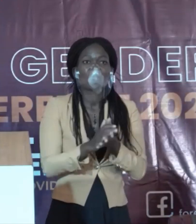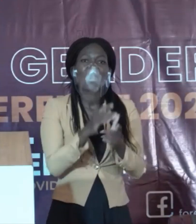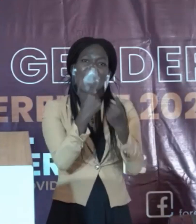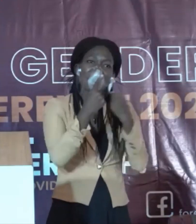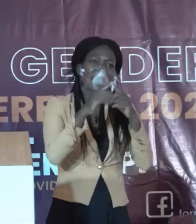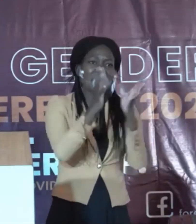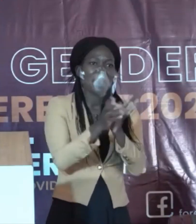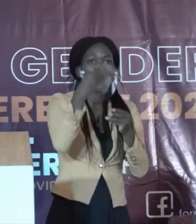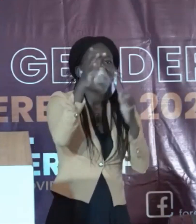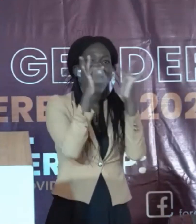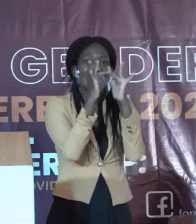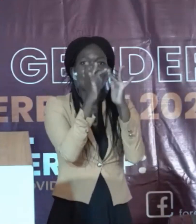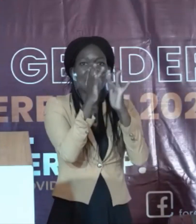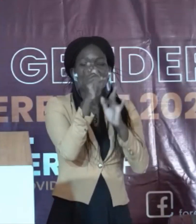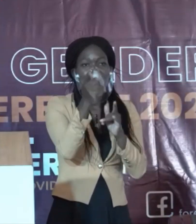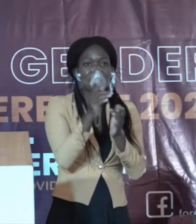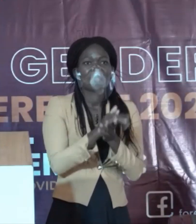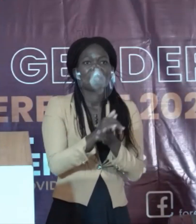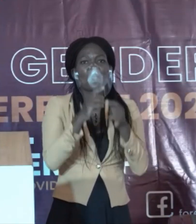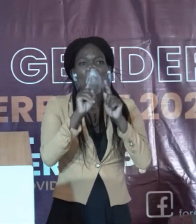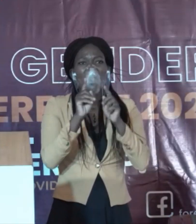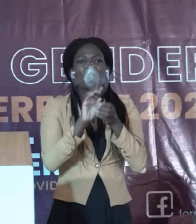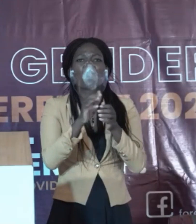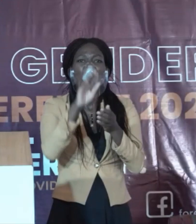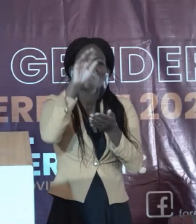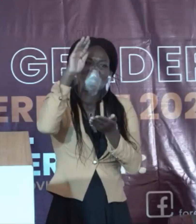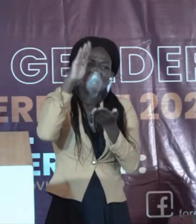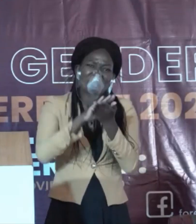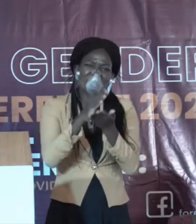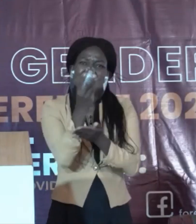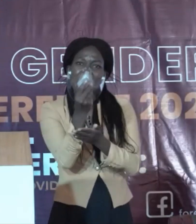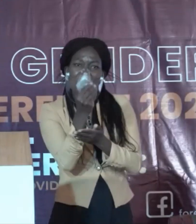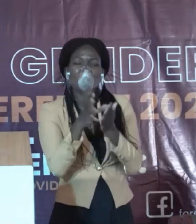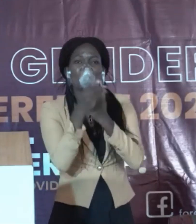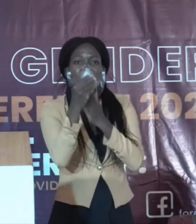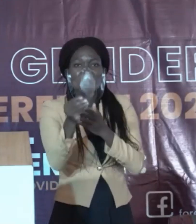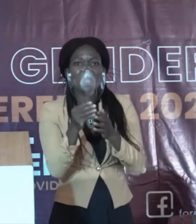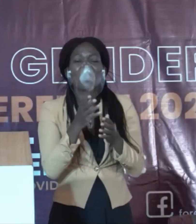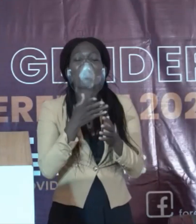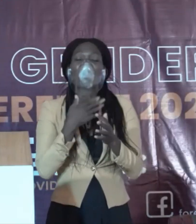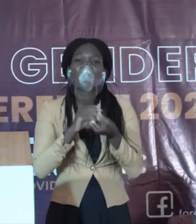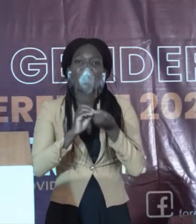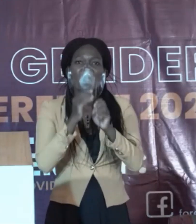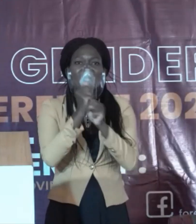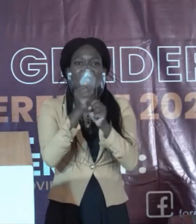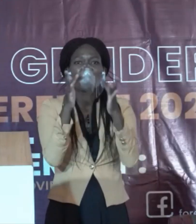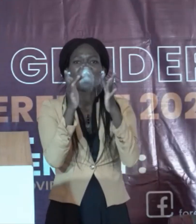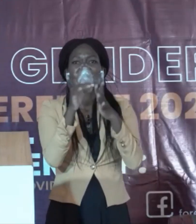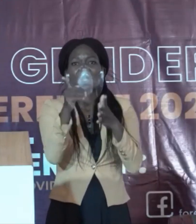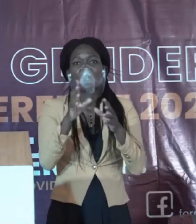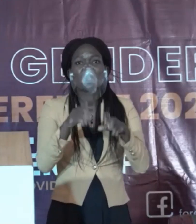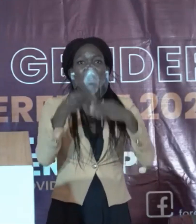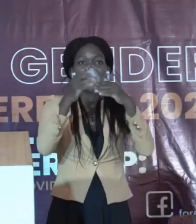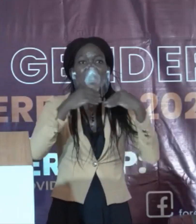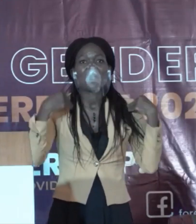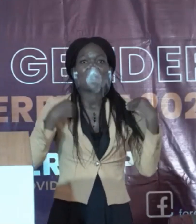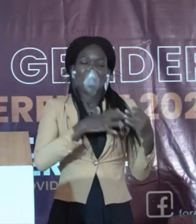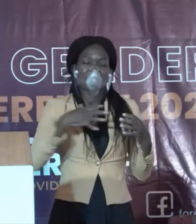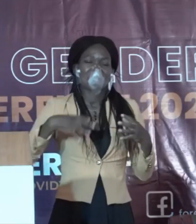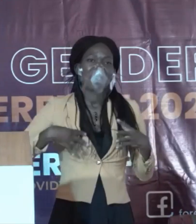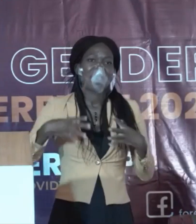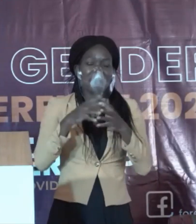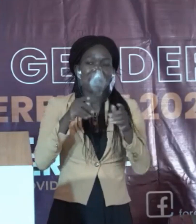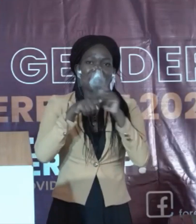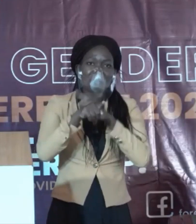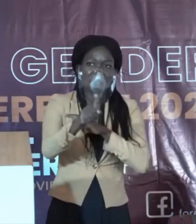providers and also subsidizing diverse internet services to avail affordable internet access for women and other